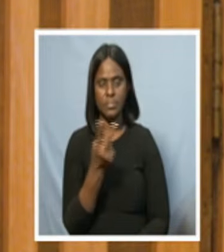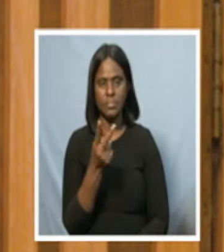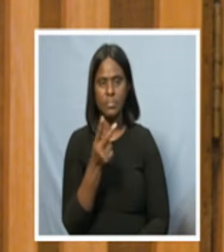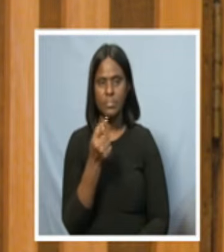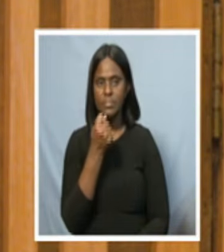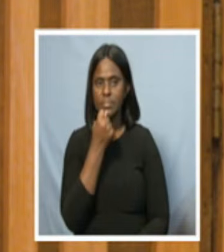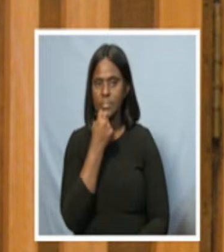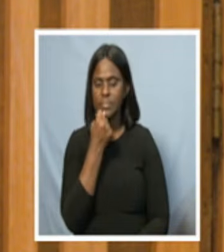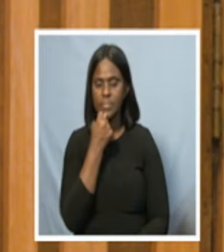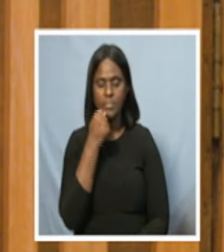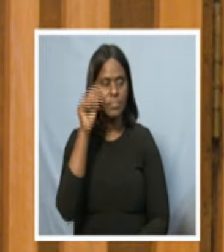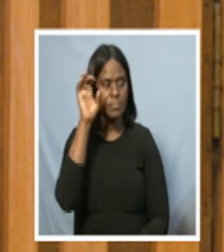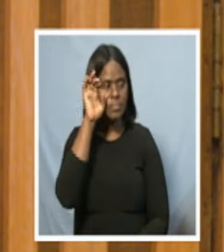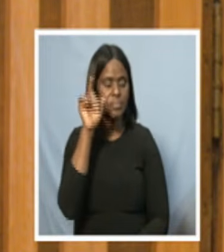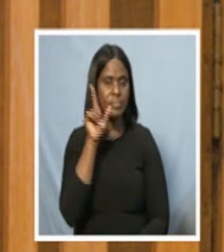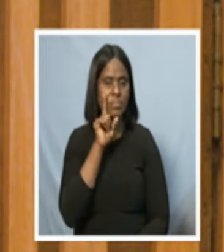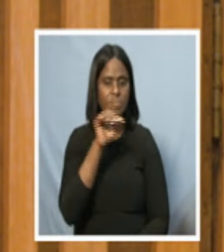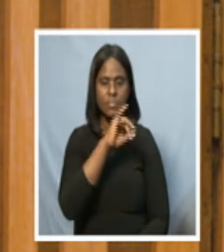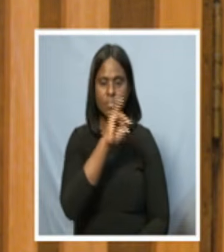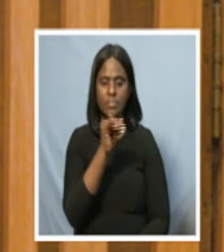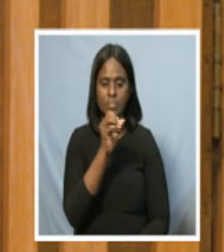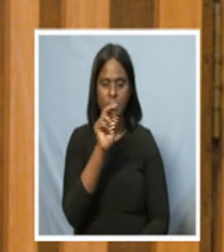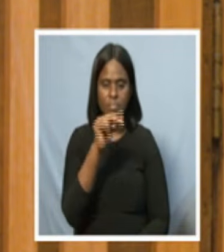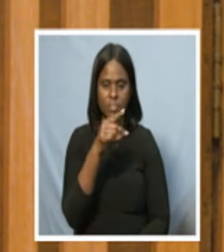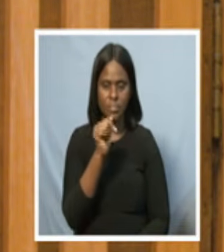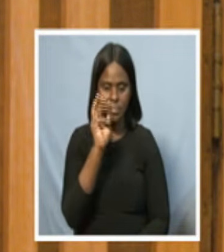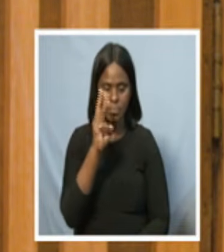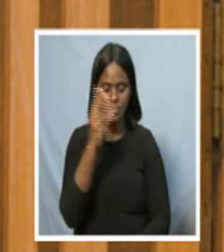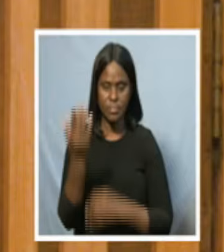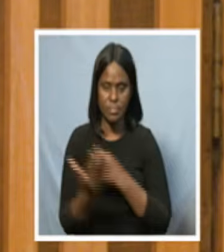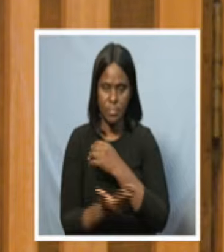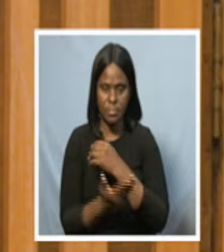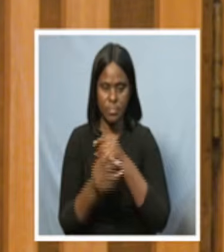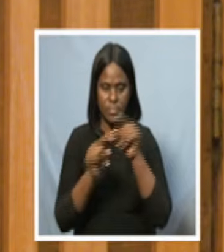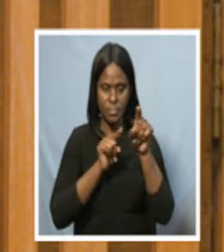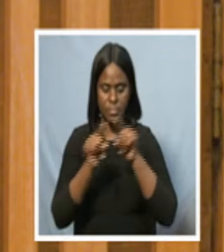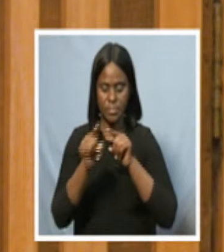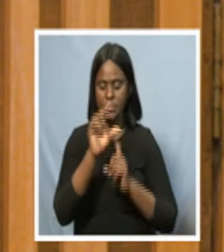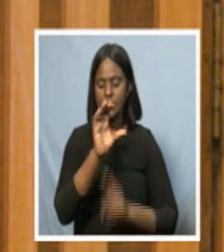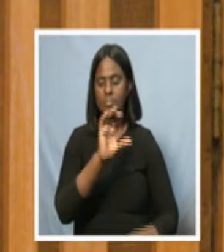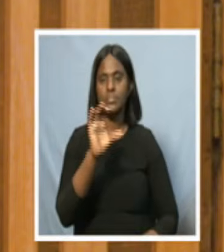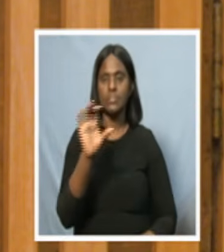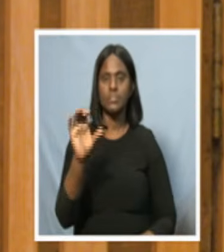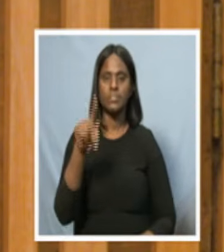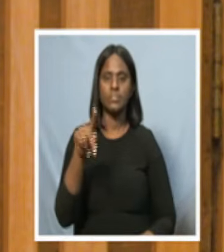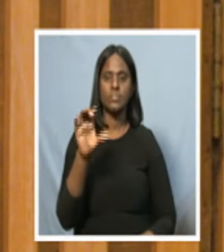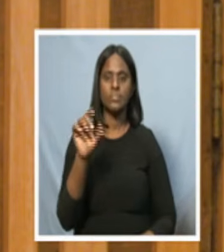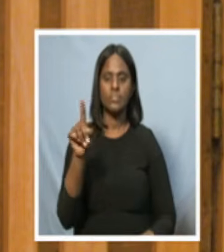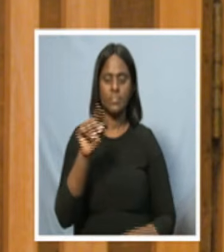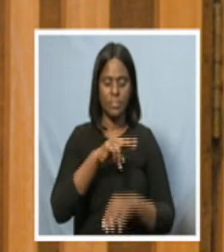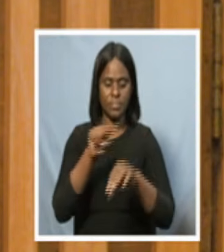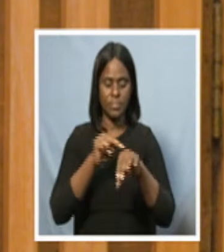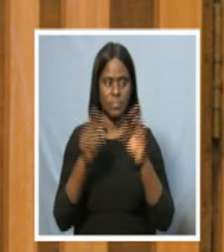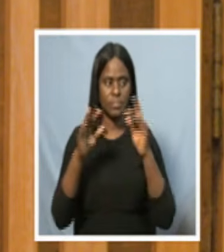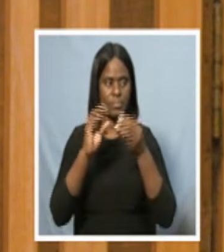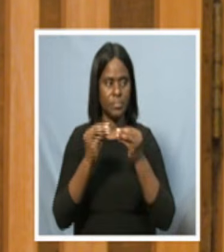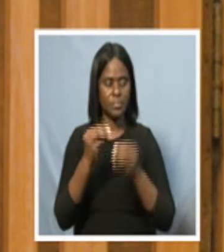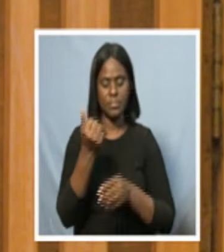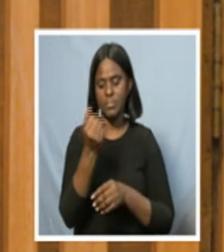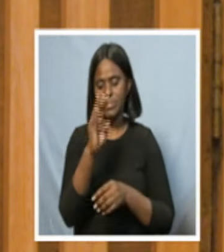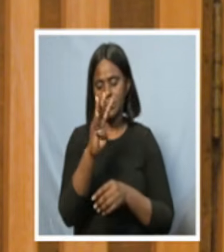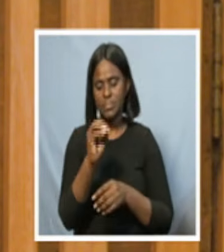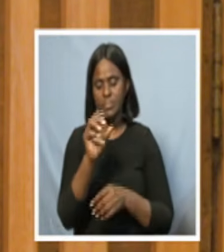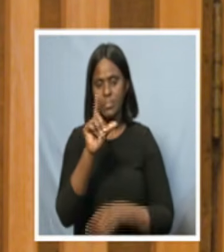and Claudette Jonga, will be here to let you in, but we expect the Competition Consumer Protection Bill, National Assembly Bill number 40